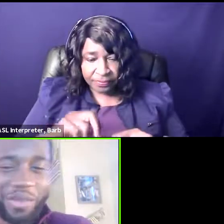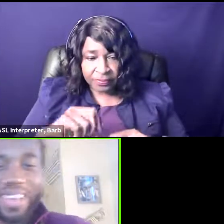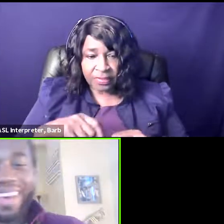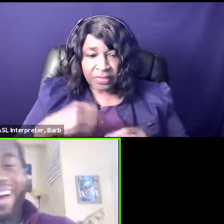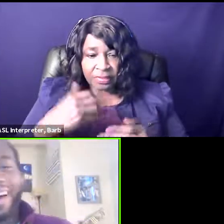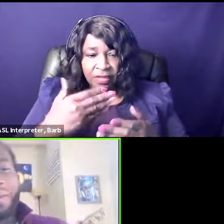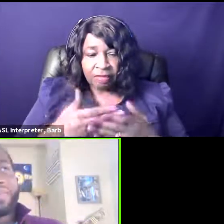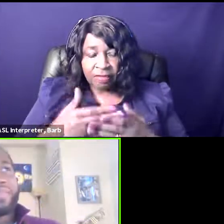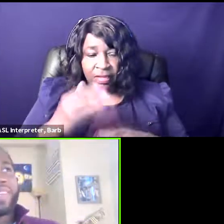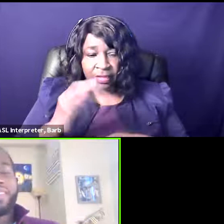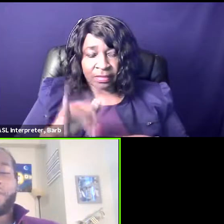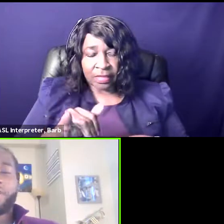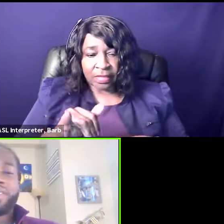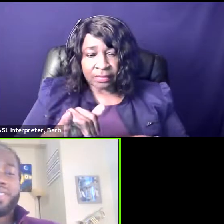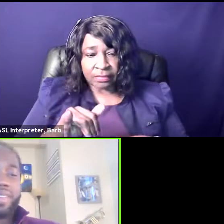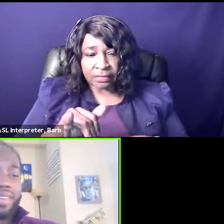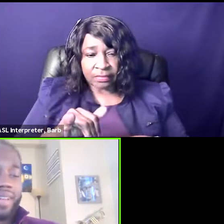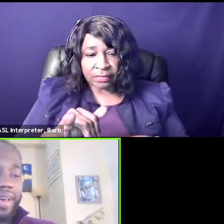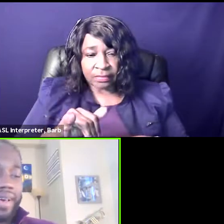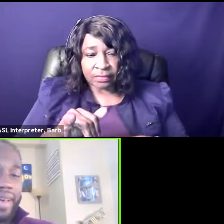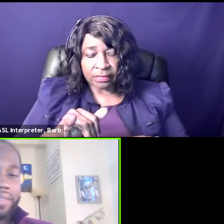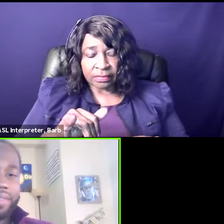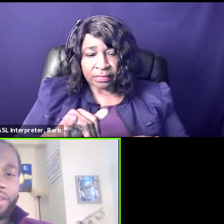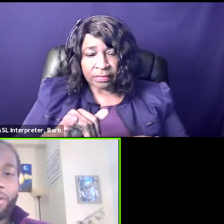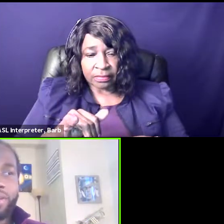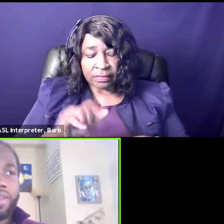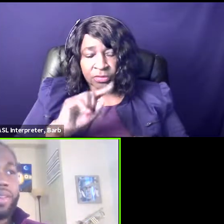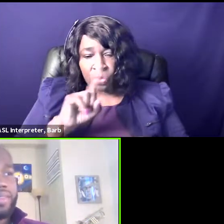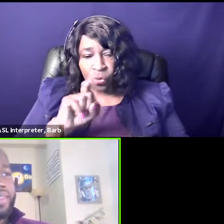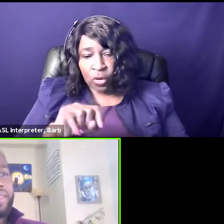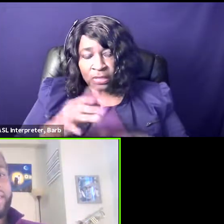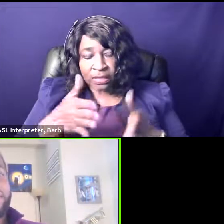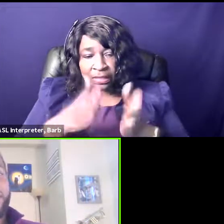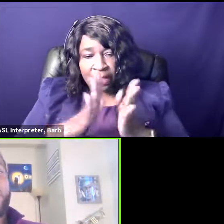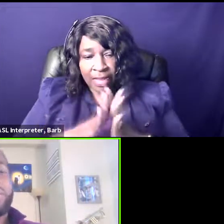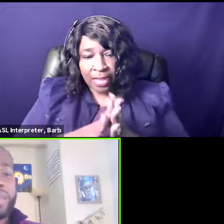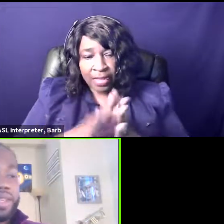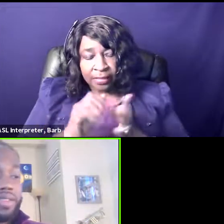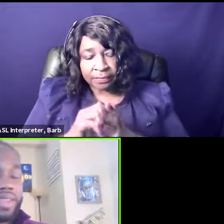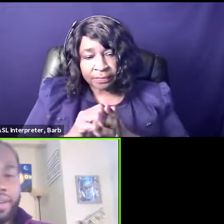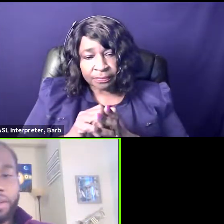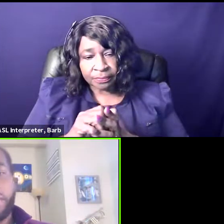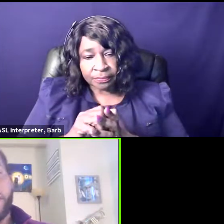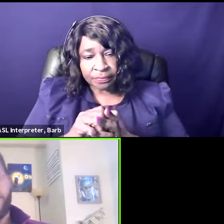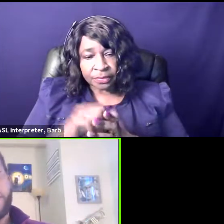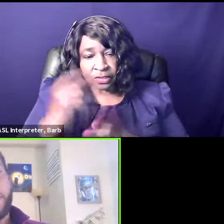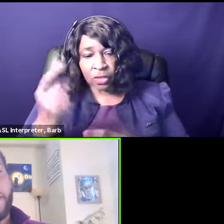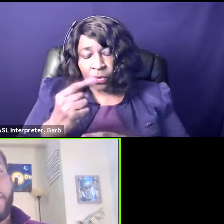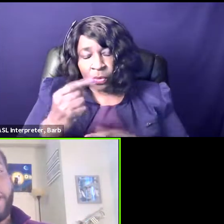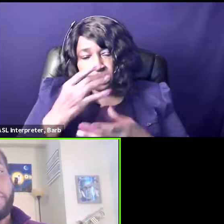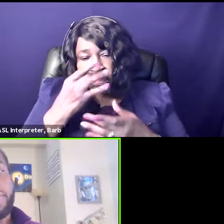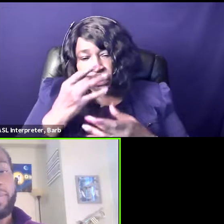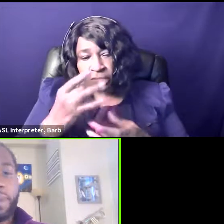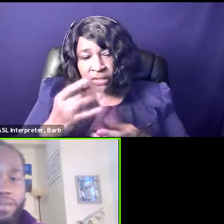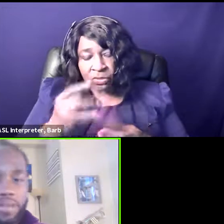I'm talking to. And so the question asked, and states that it's always really interesting, and I agree, right, to